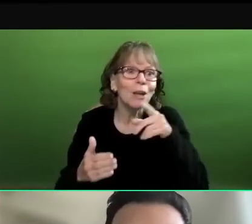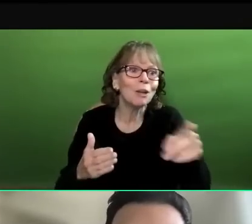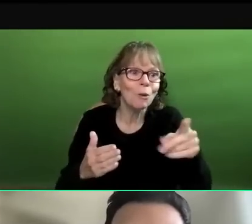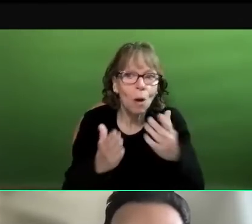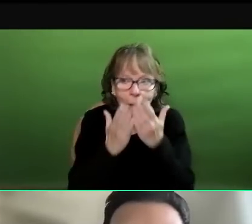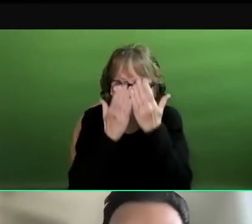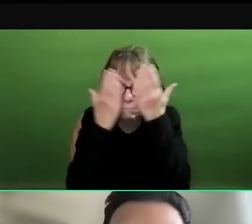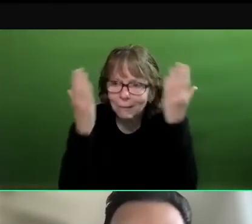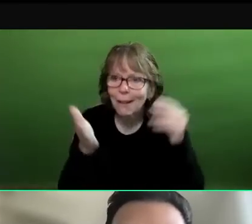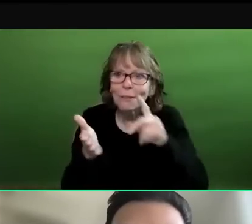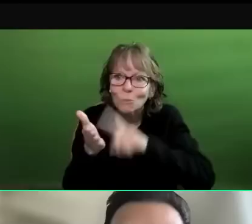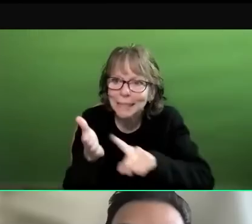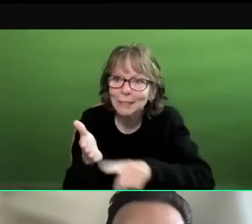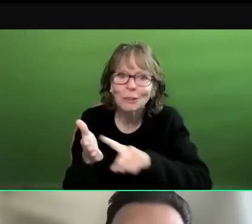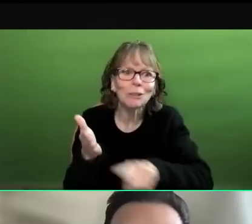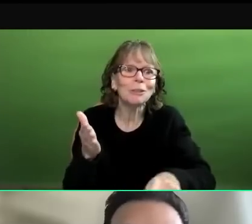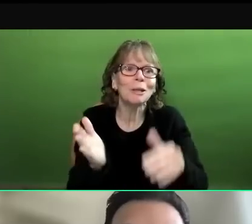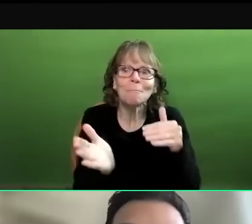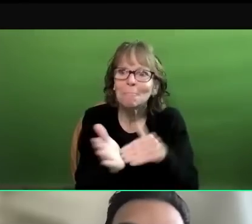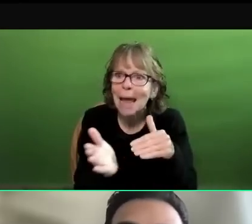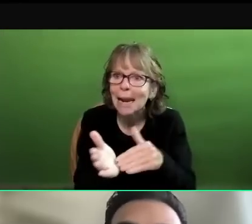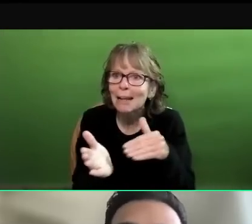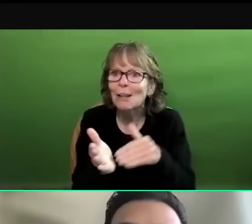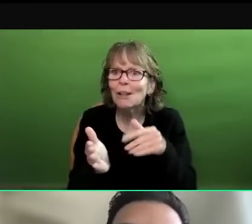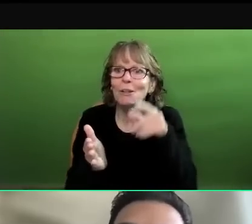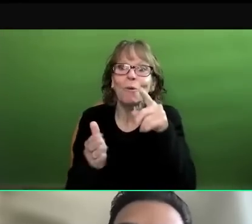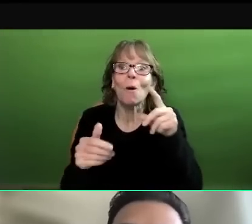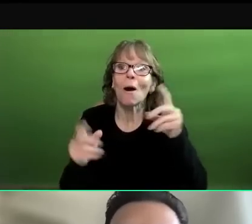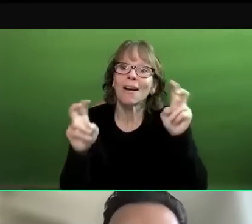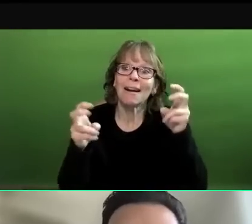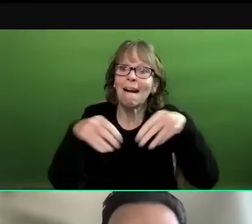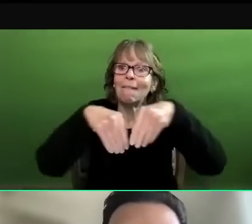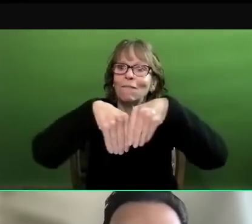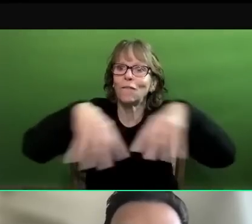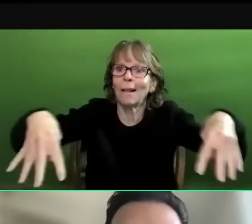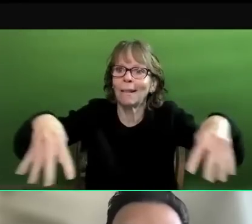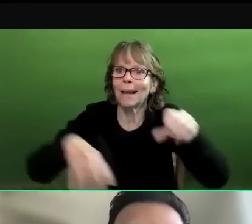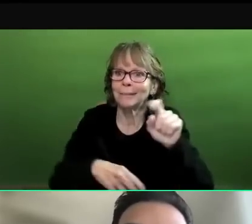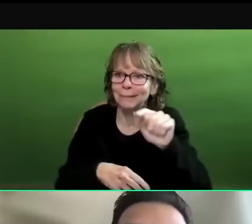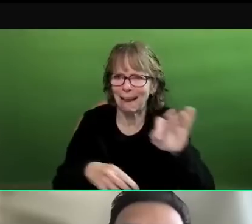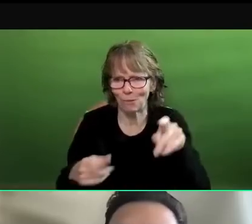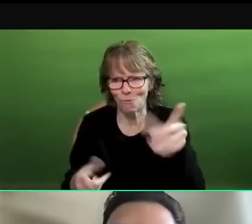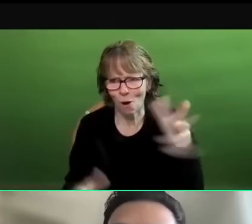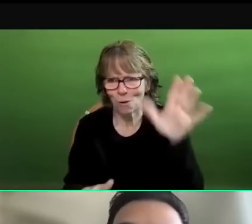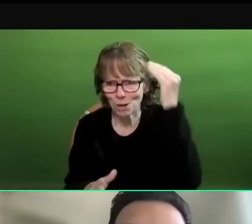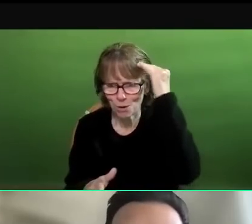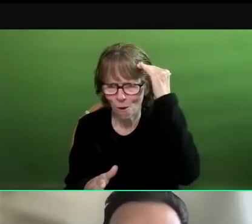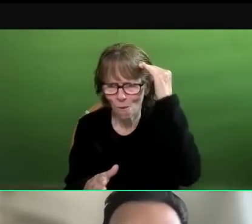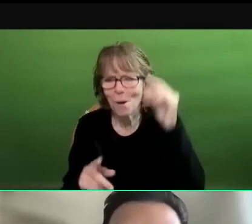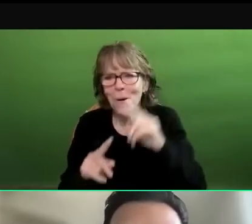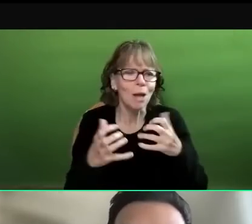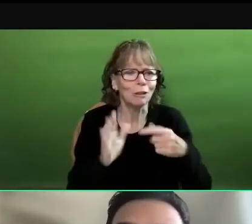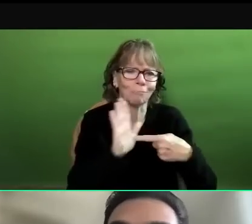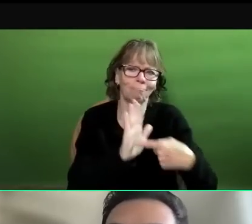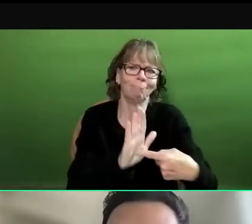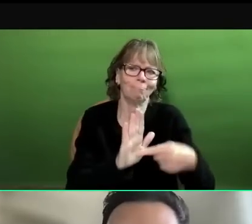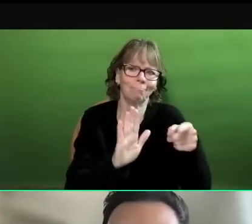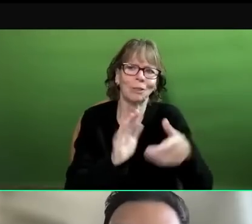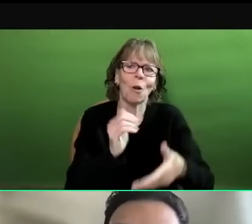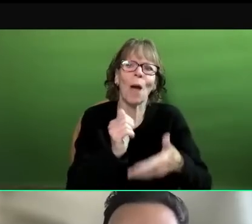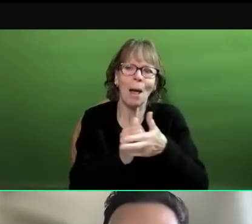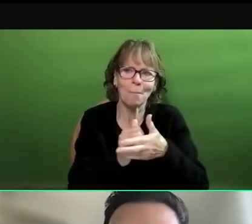research field or even in the medical care frontline staff field. But I thought for today's conversation, it really helps us kind of build the